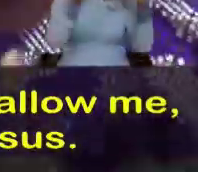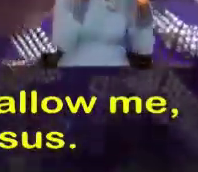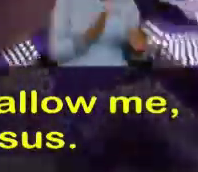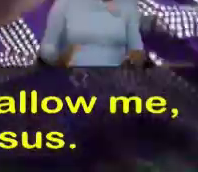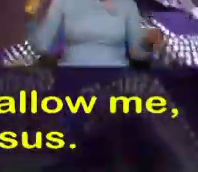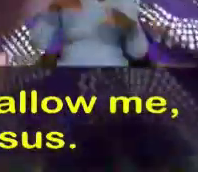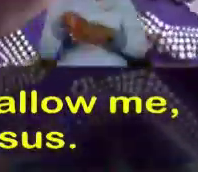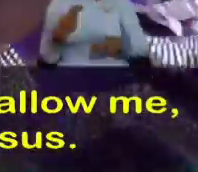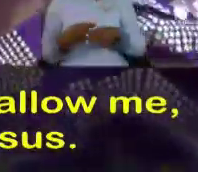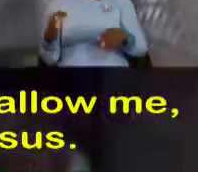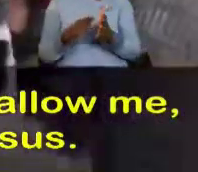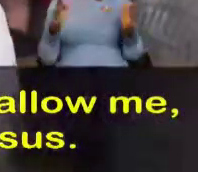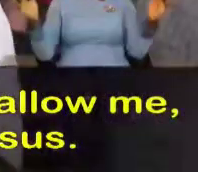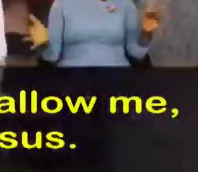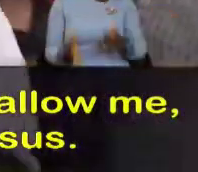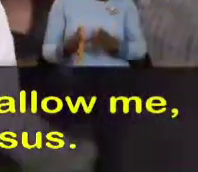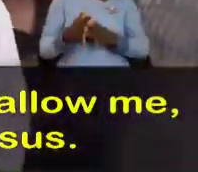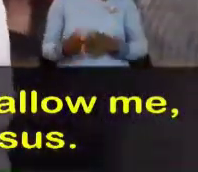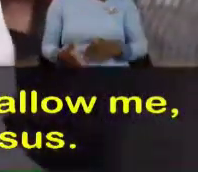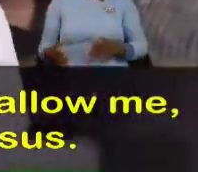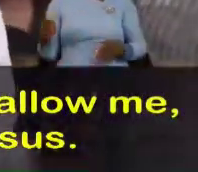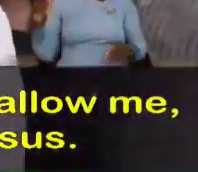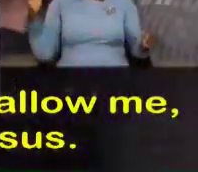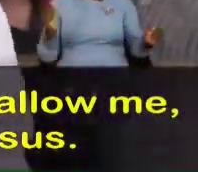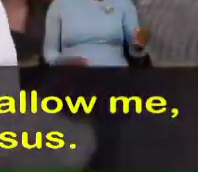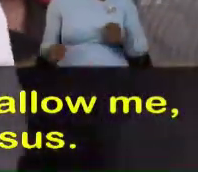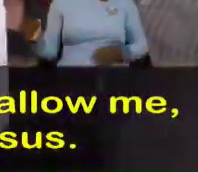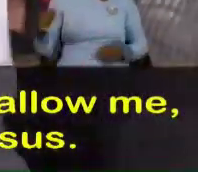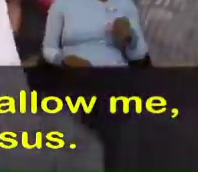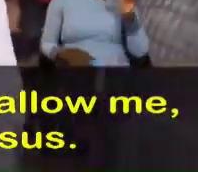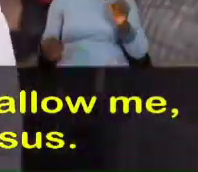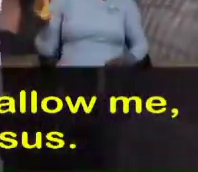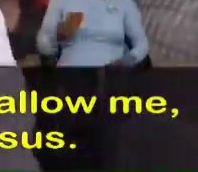of Jesus. Ni oruko Jesu.